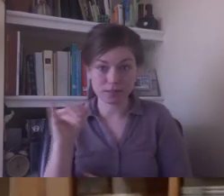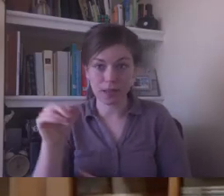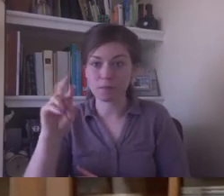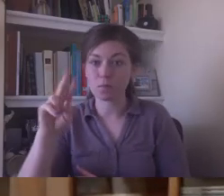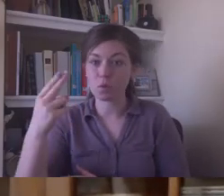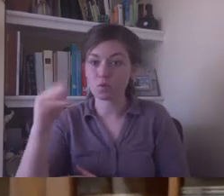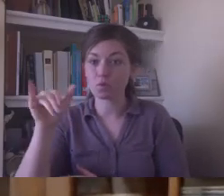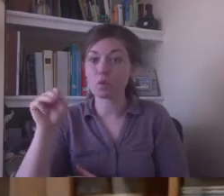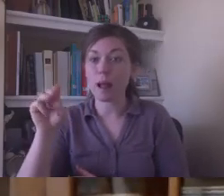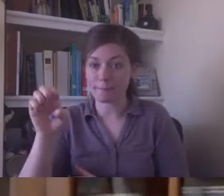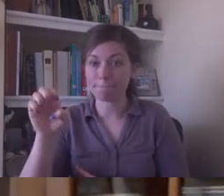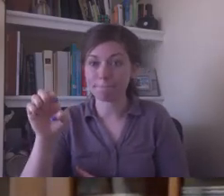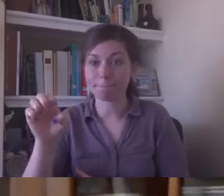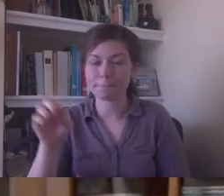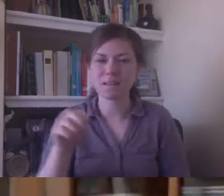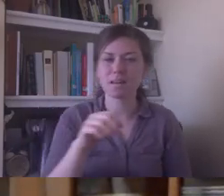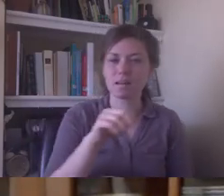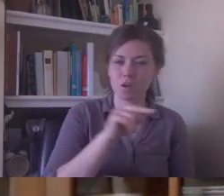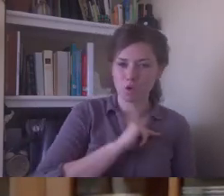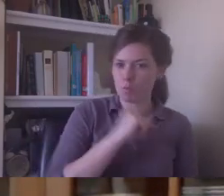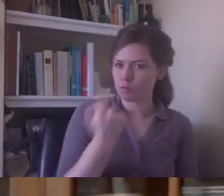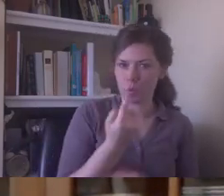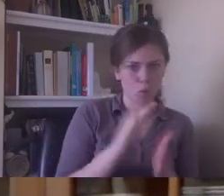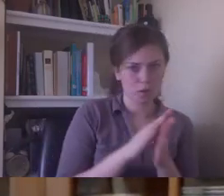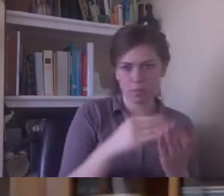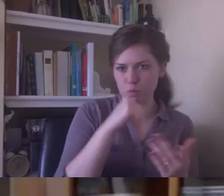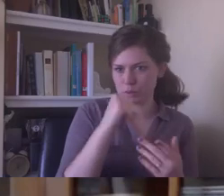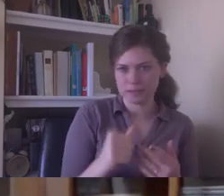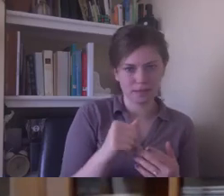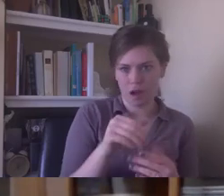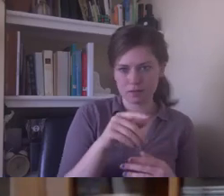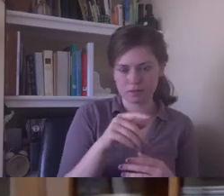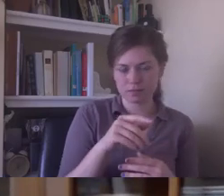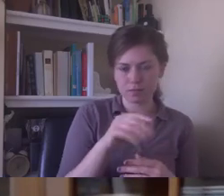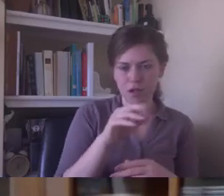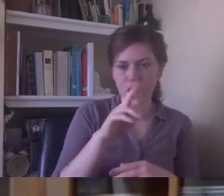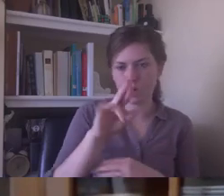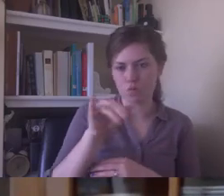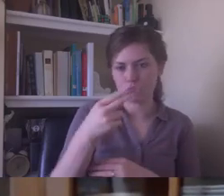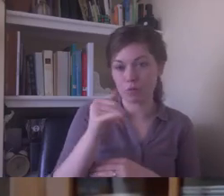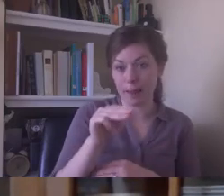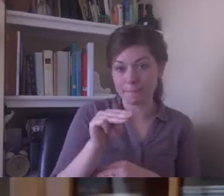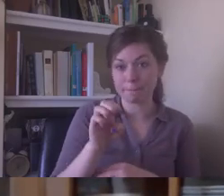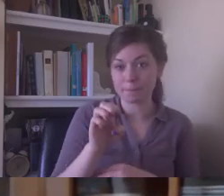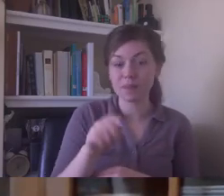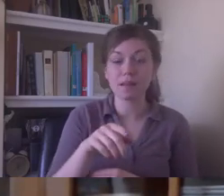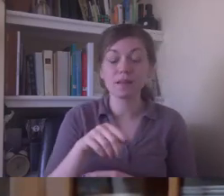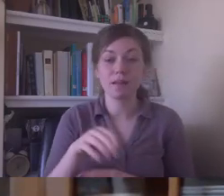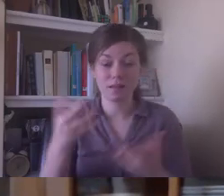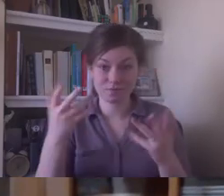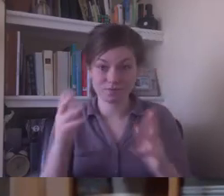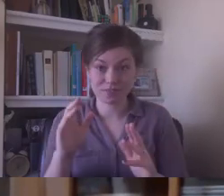was my only non-rhyming book. So next time I see you, I'll be reading Just Read, and don't forget to look for the links to